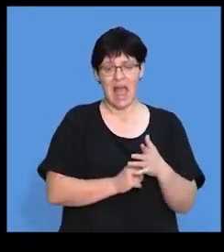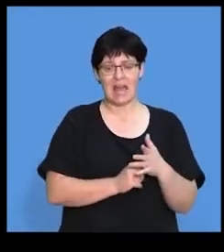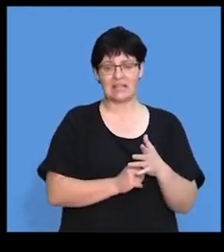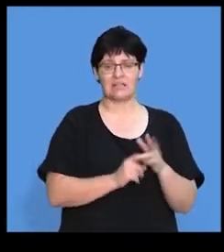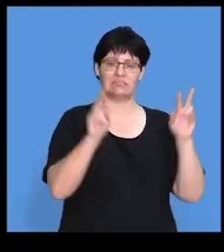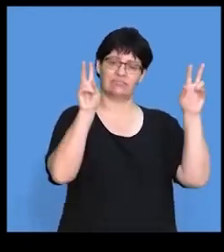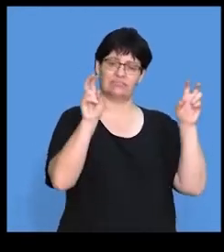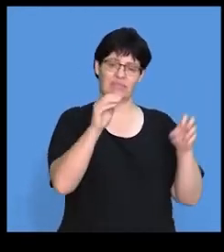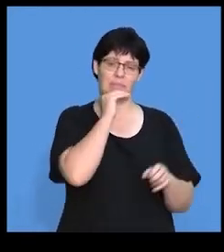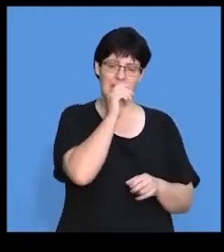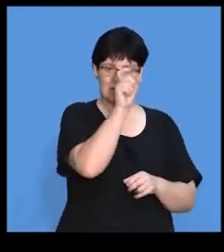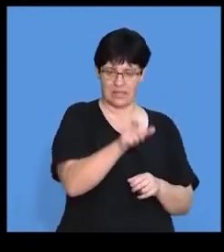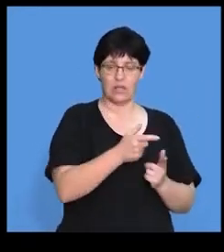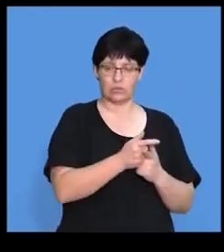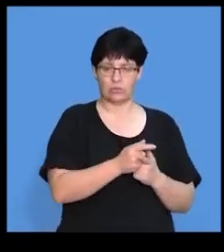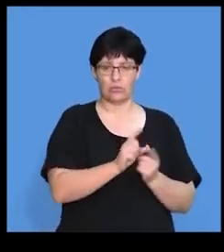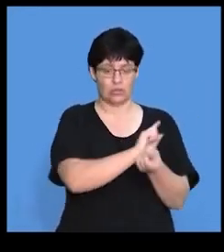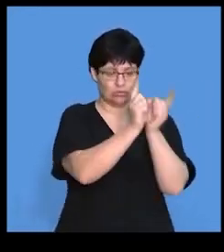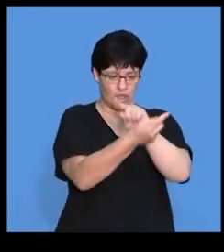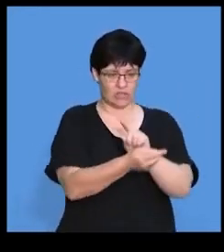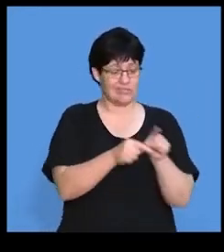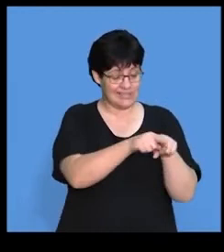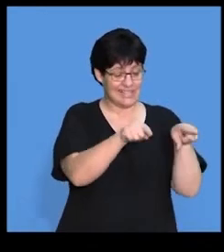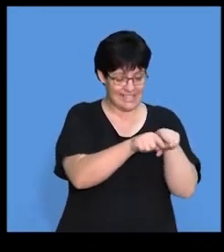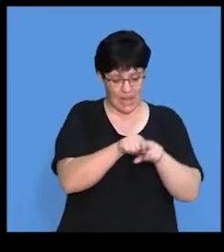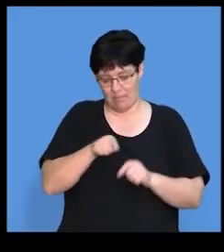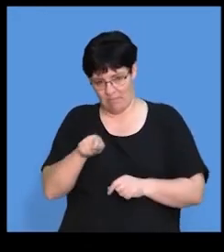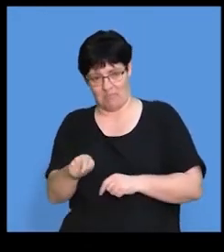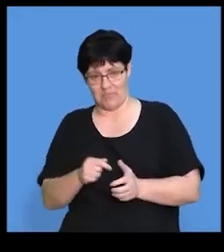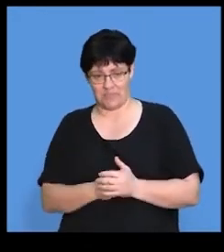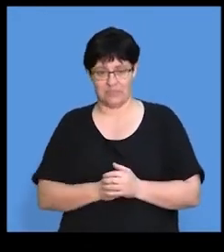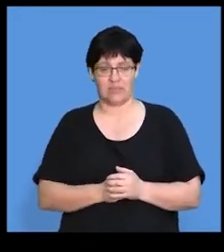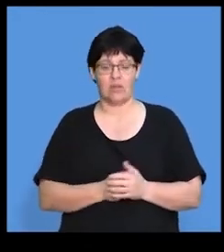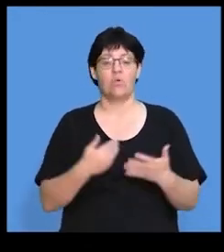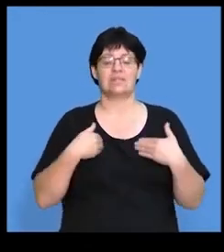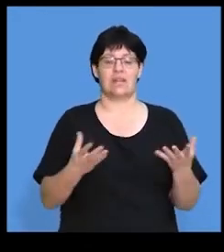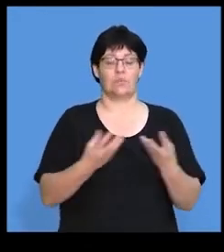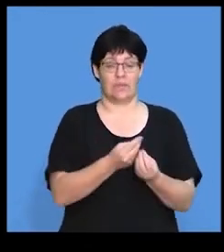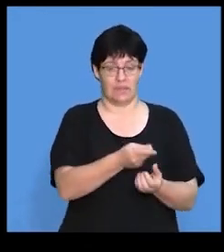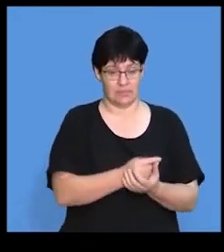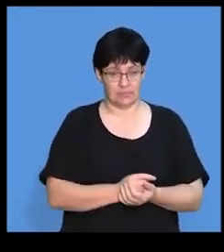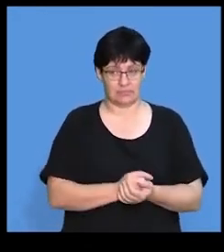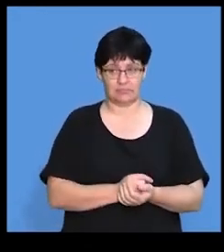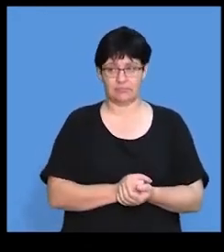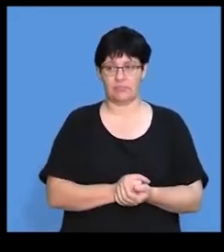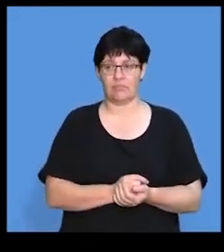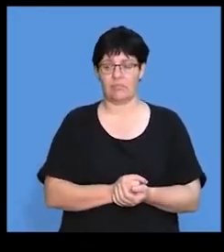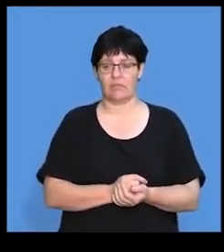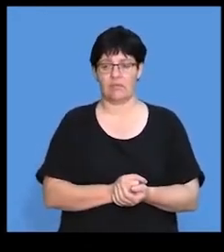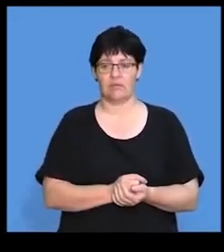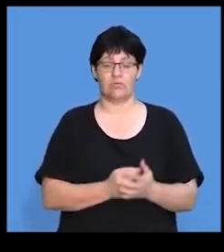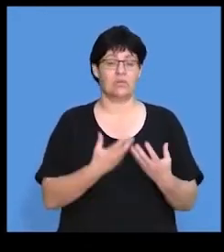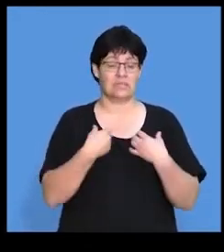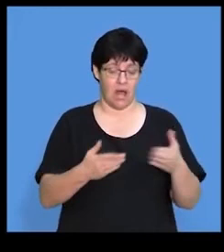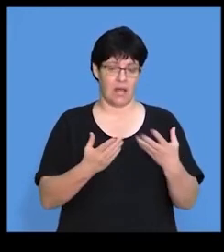definitions to turn the left-hand side into the right-hand side. Okay, so let's start with that. I'm going to start with the